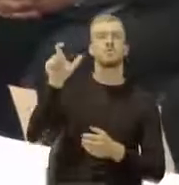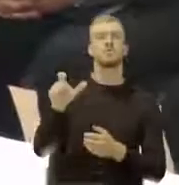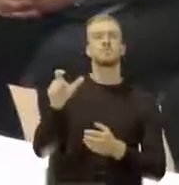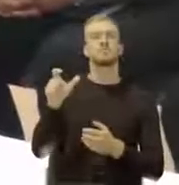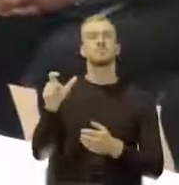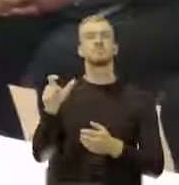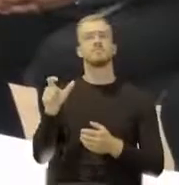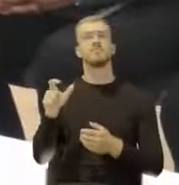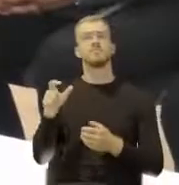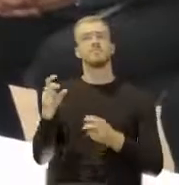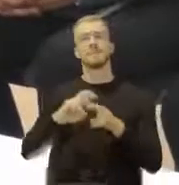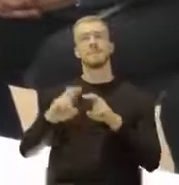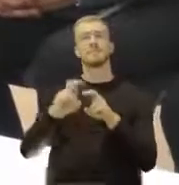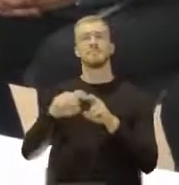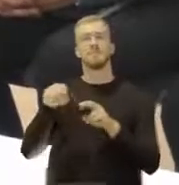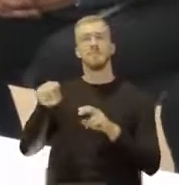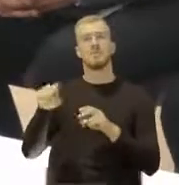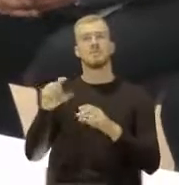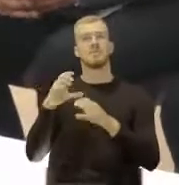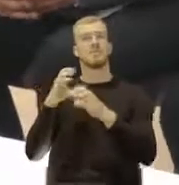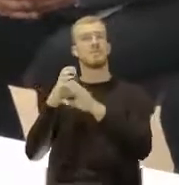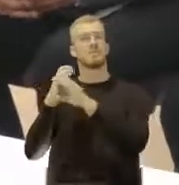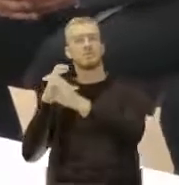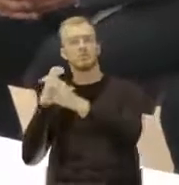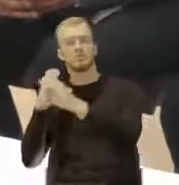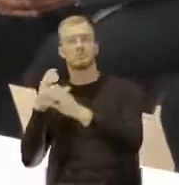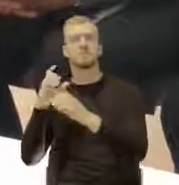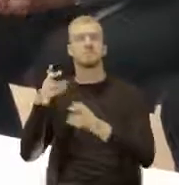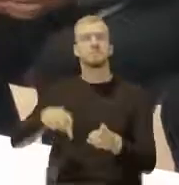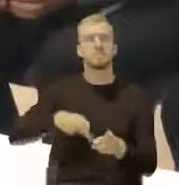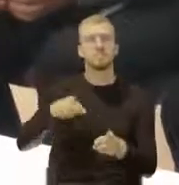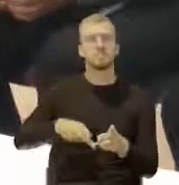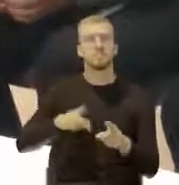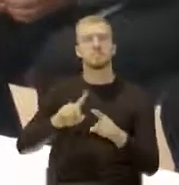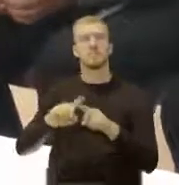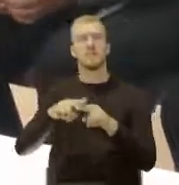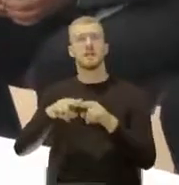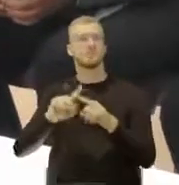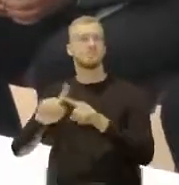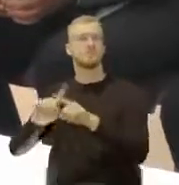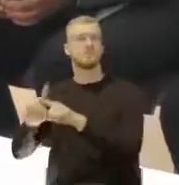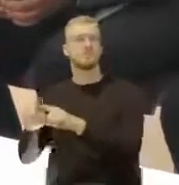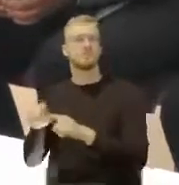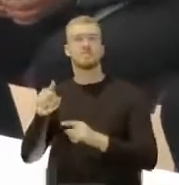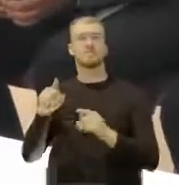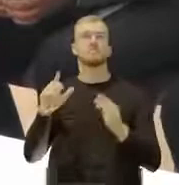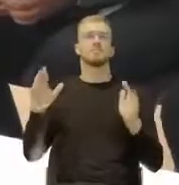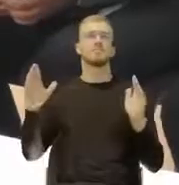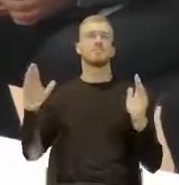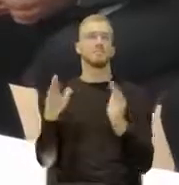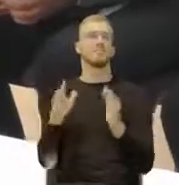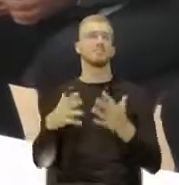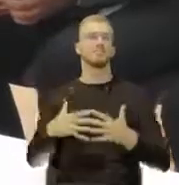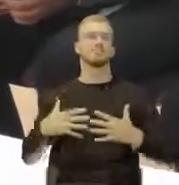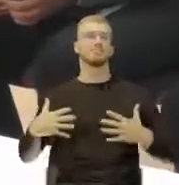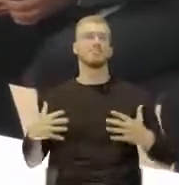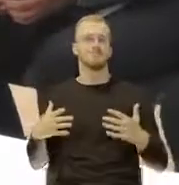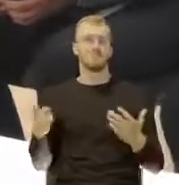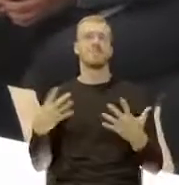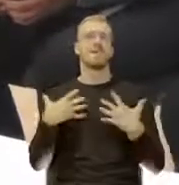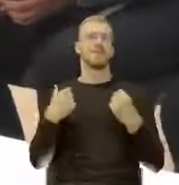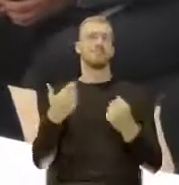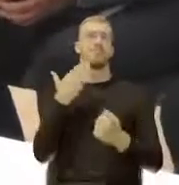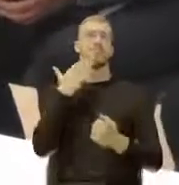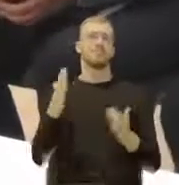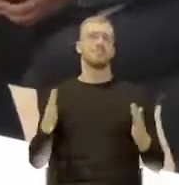to cardiovascular diseases, for example. And there is, of course, evidence of that. So these are some elements that illustrate what